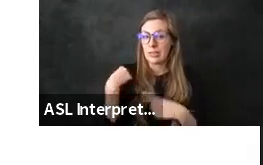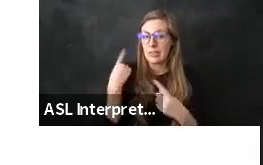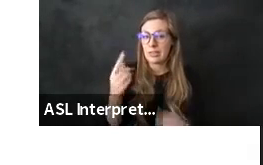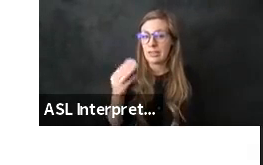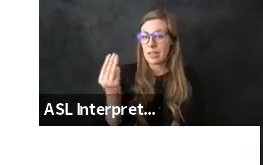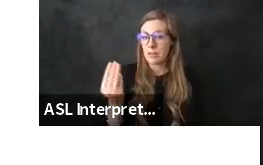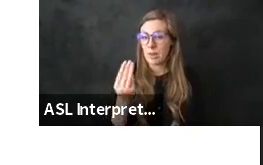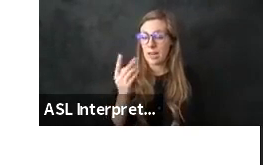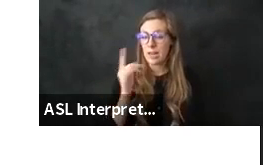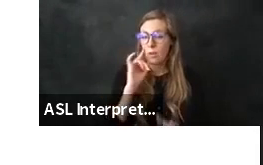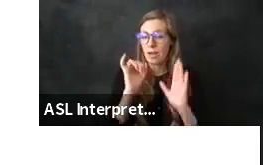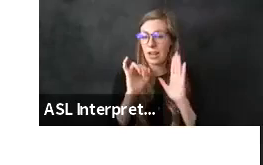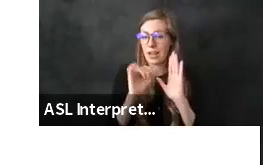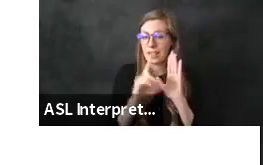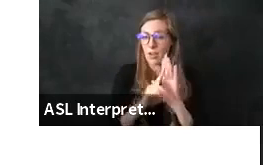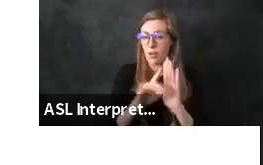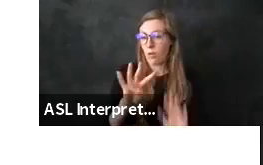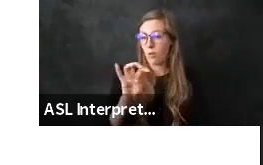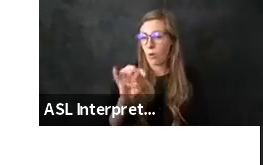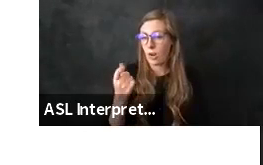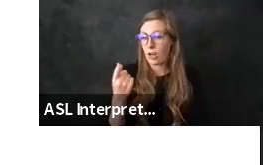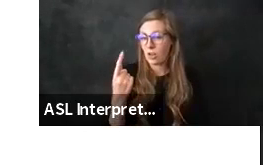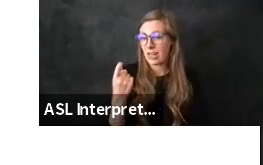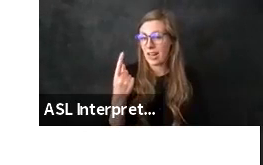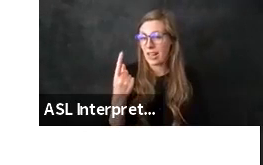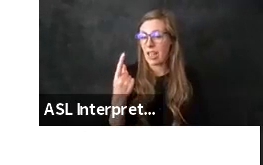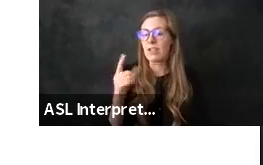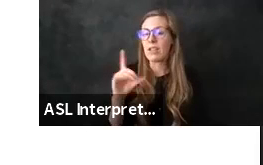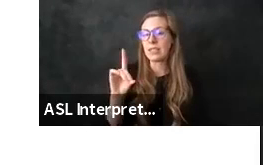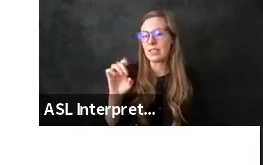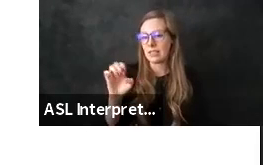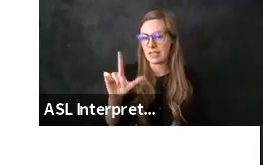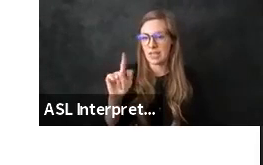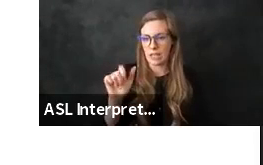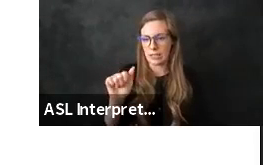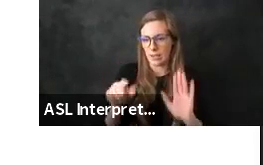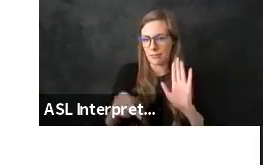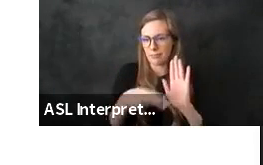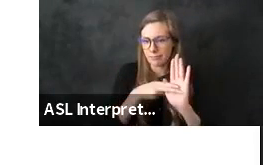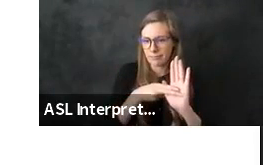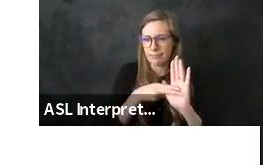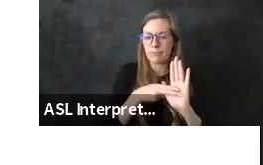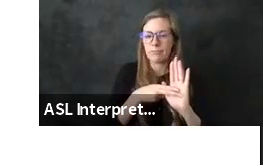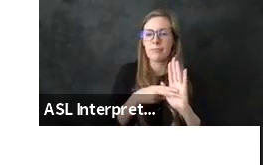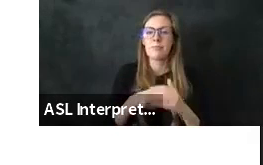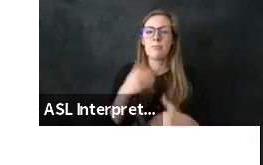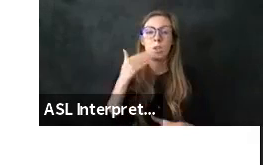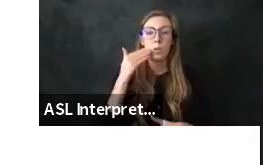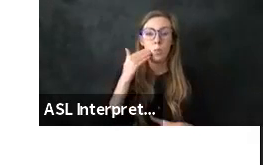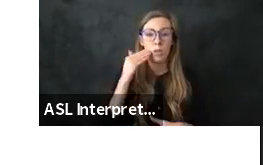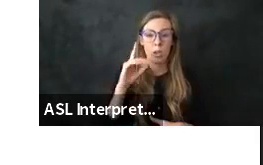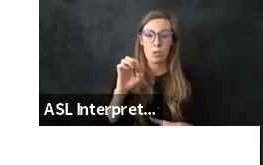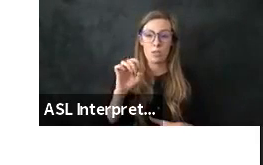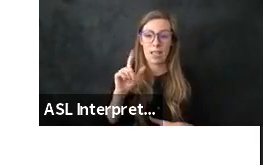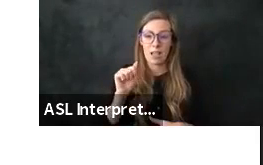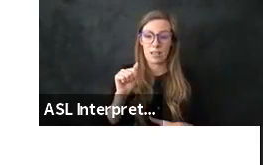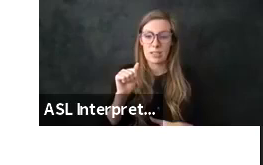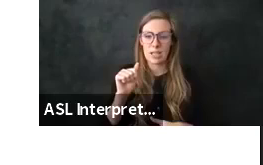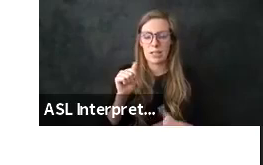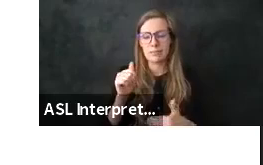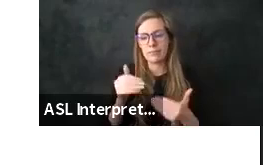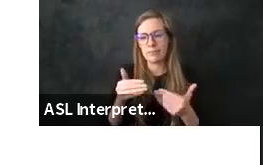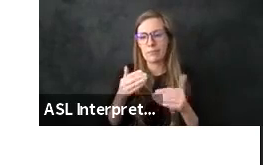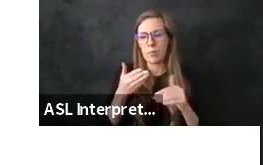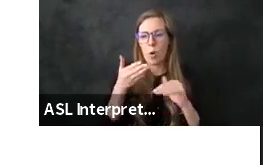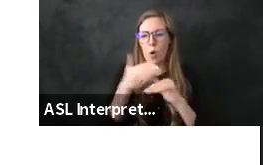identified 411 instances of the Delta variant in our county. We know that the Delta is over 60% more